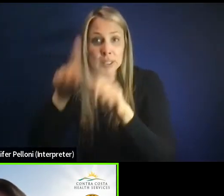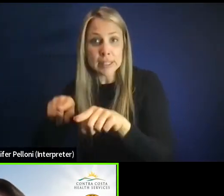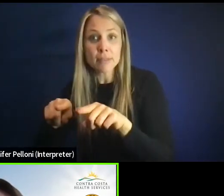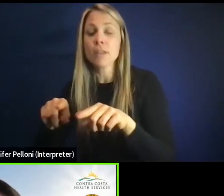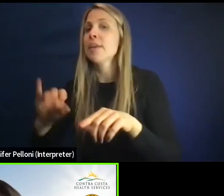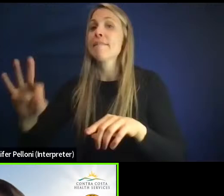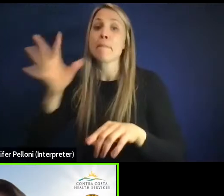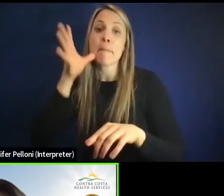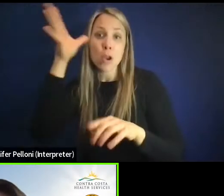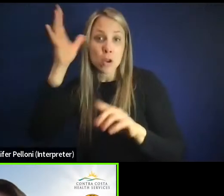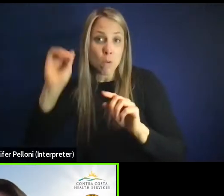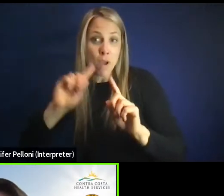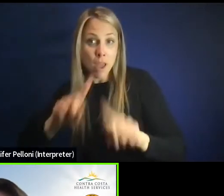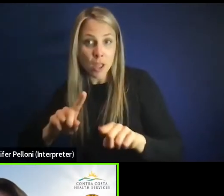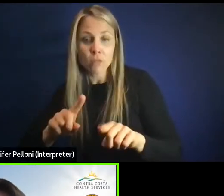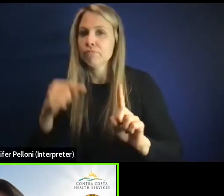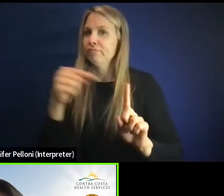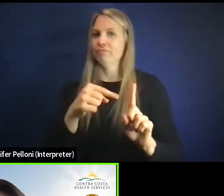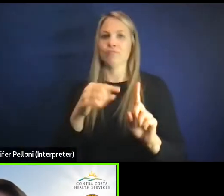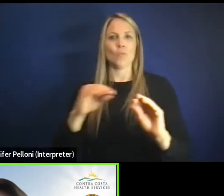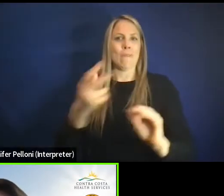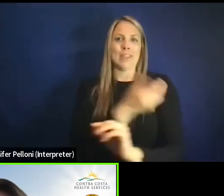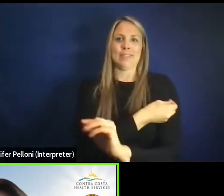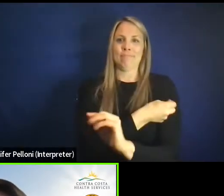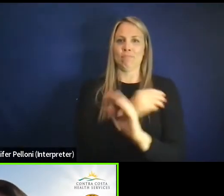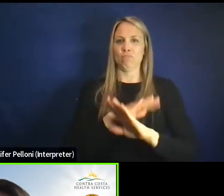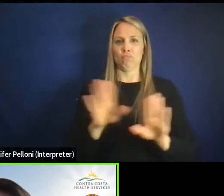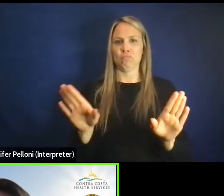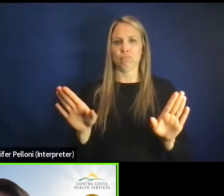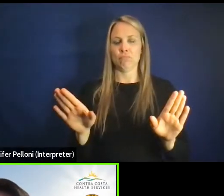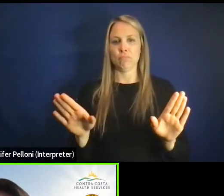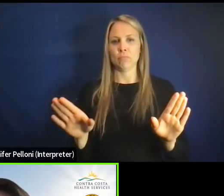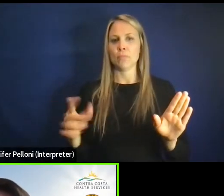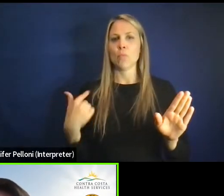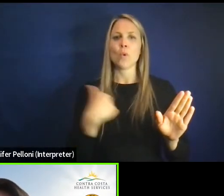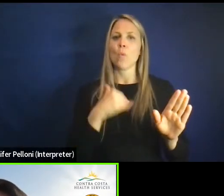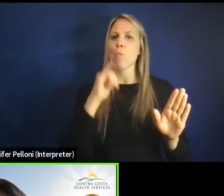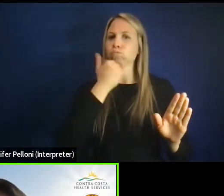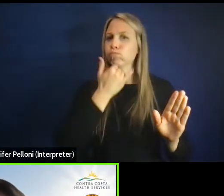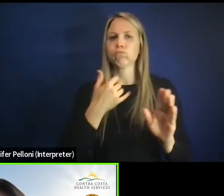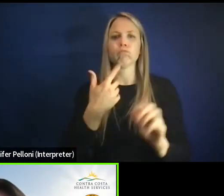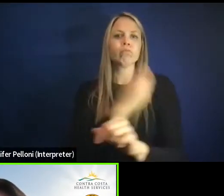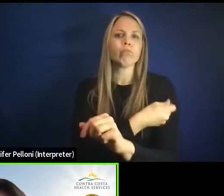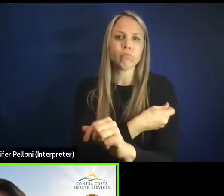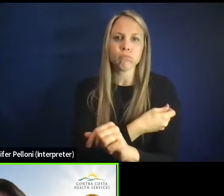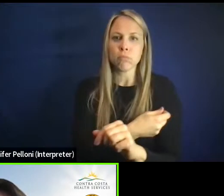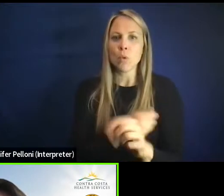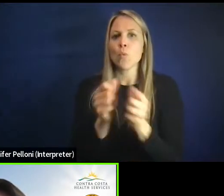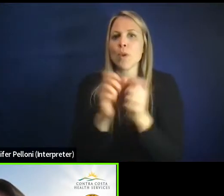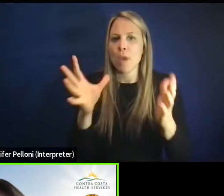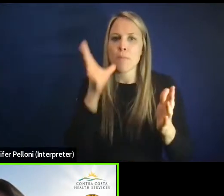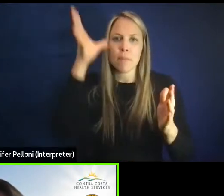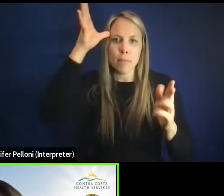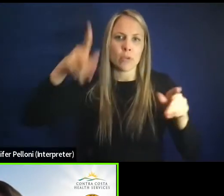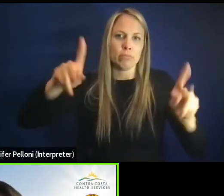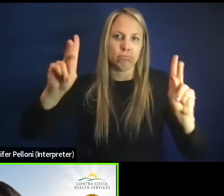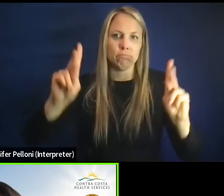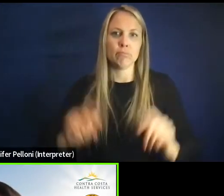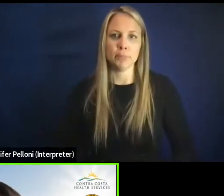reach the parent, the child does not get vaccinated. We don't want to, vaccinate children without their parents'